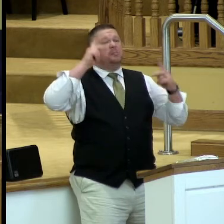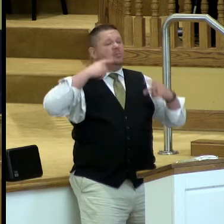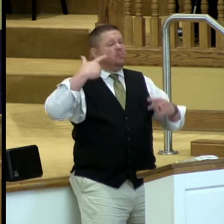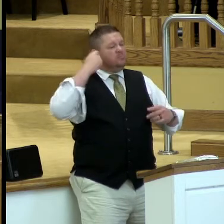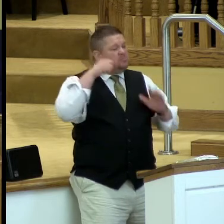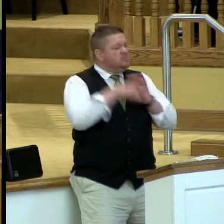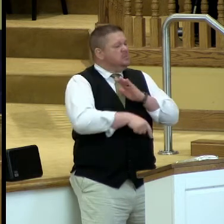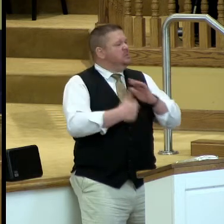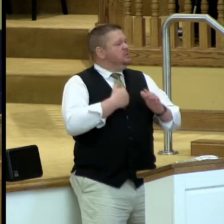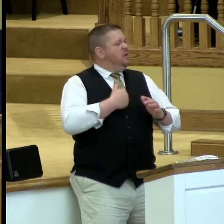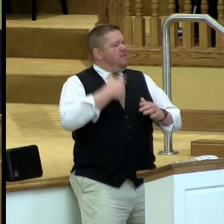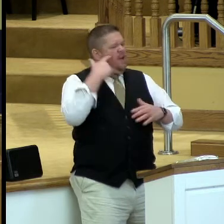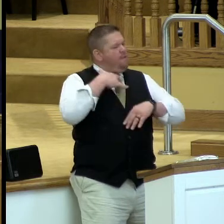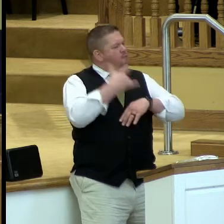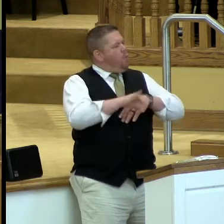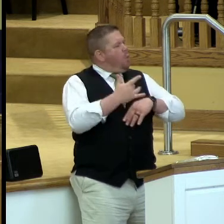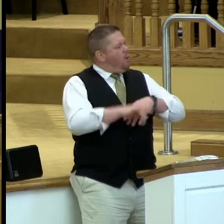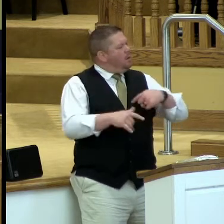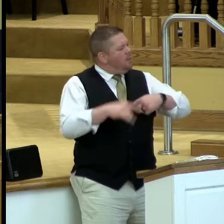suicide, because they still have a void.